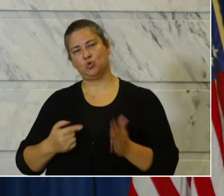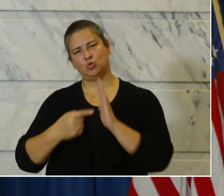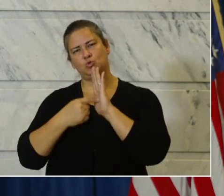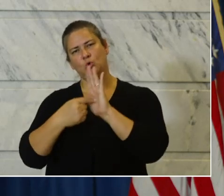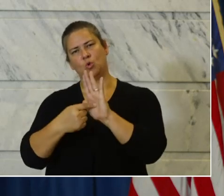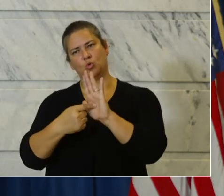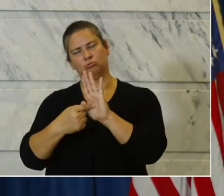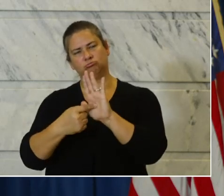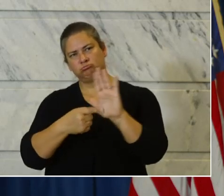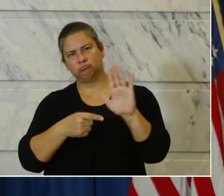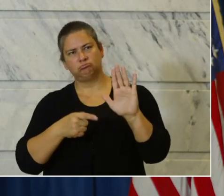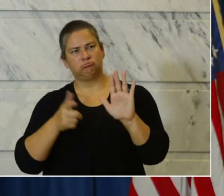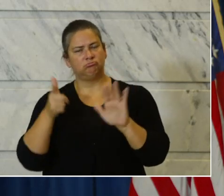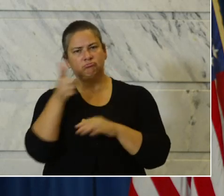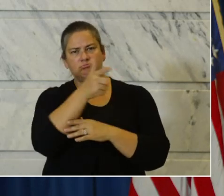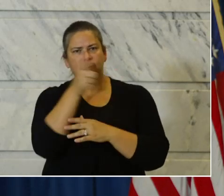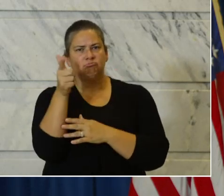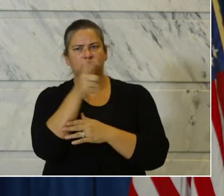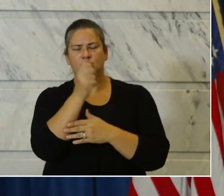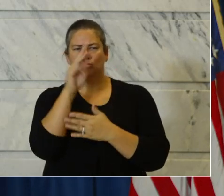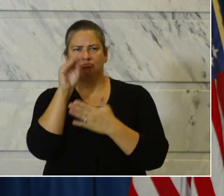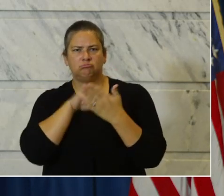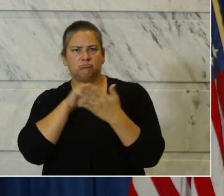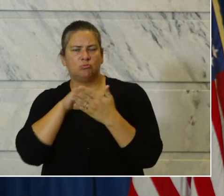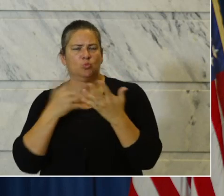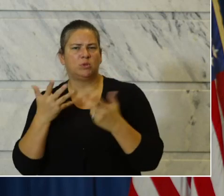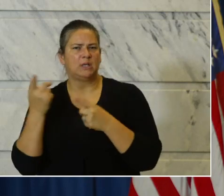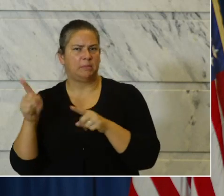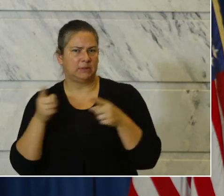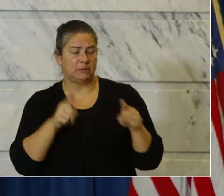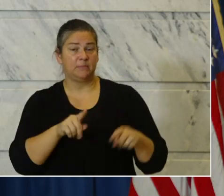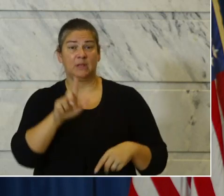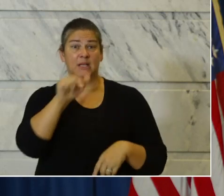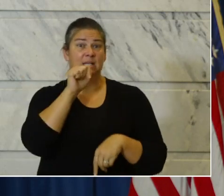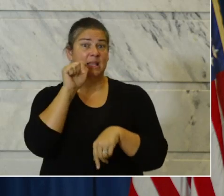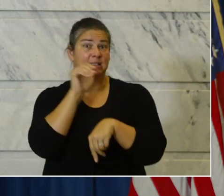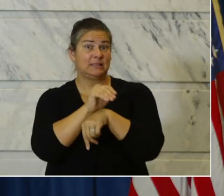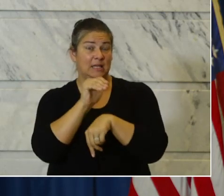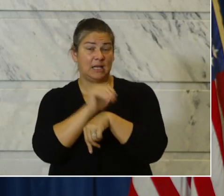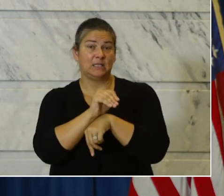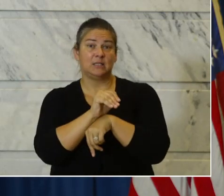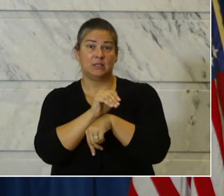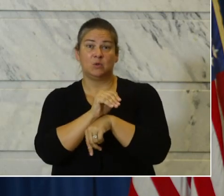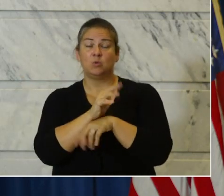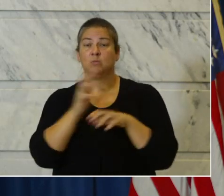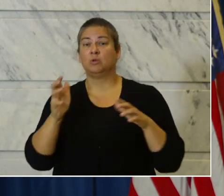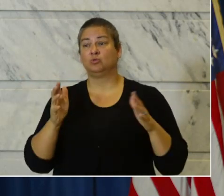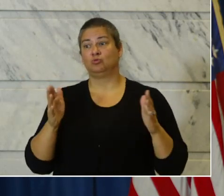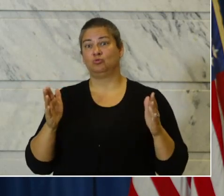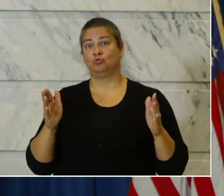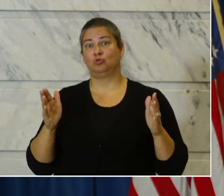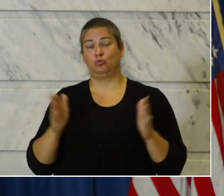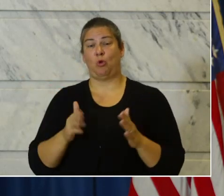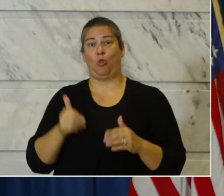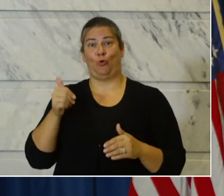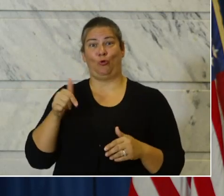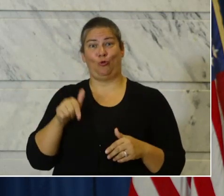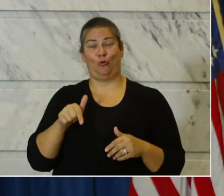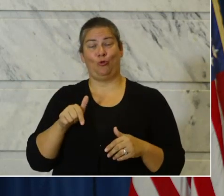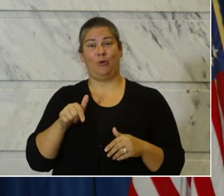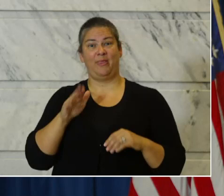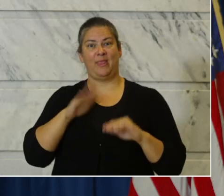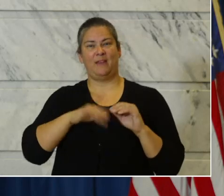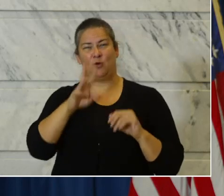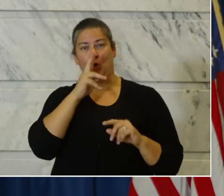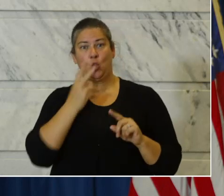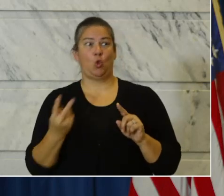and to show what's going on. Now, what we saw last night was much smaller than what we saw if we go